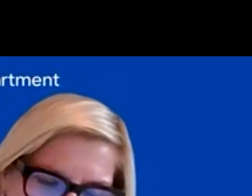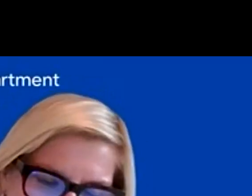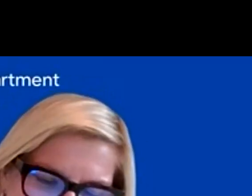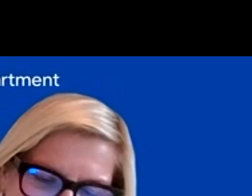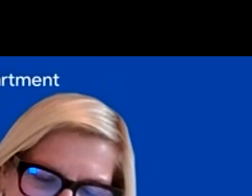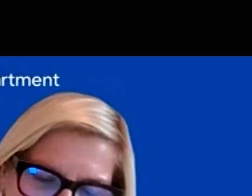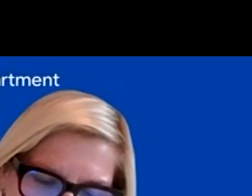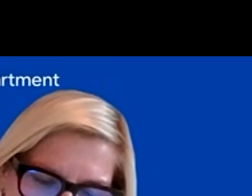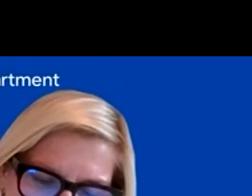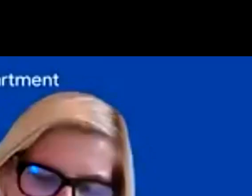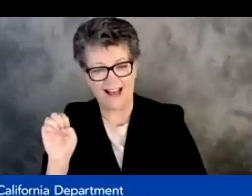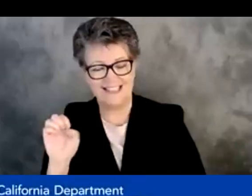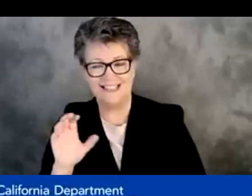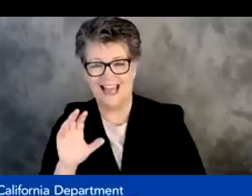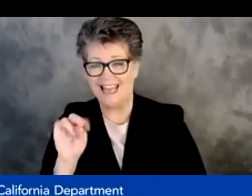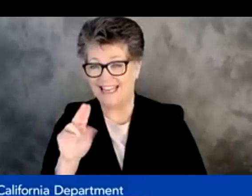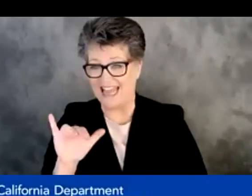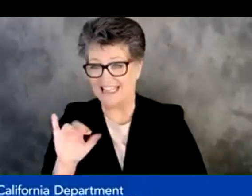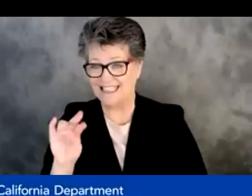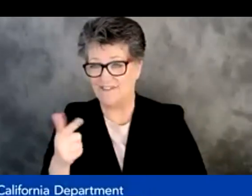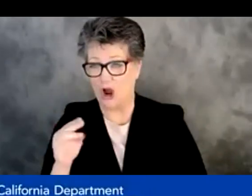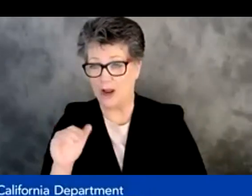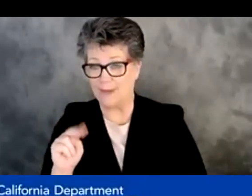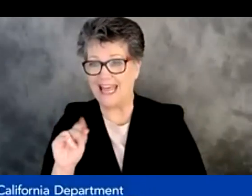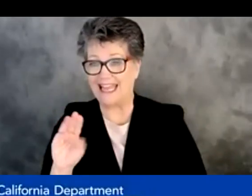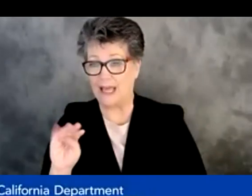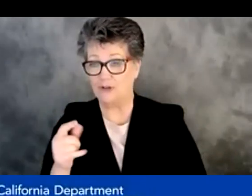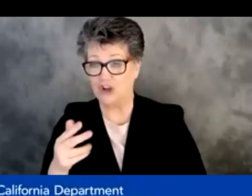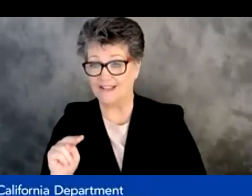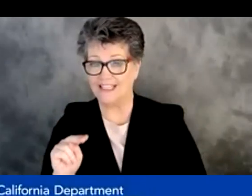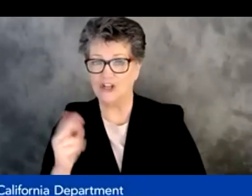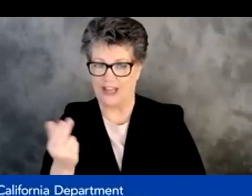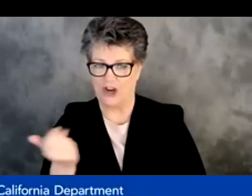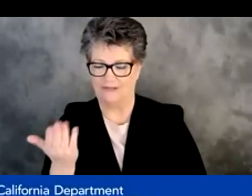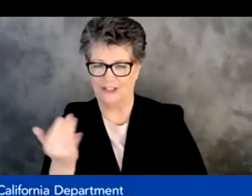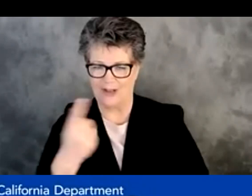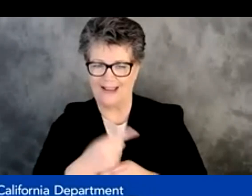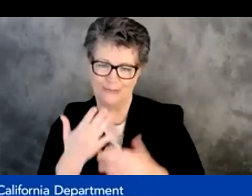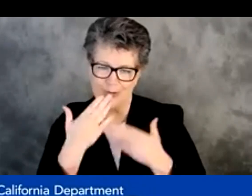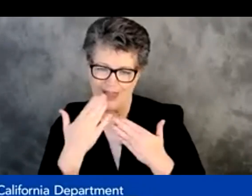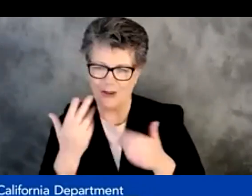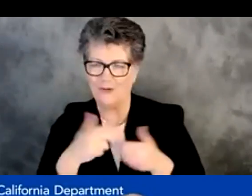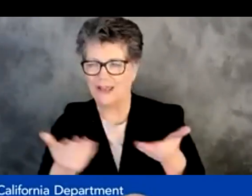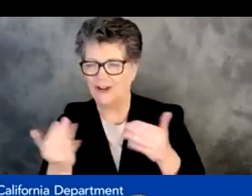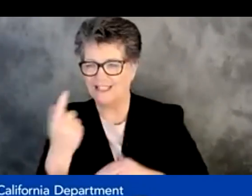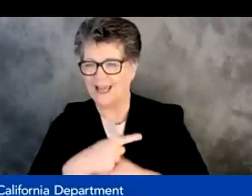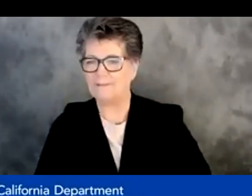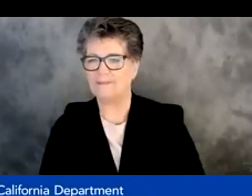Michelle Boss, Nancy Bargman, and Kim Johnson are all with us on this call. So thank you all for being here